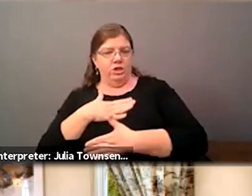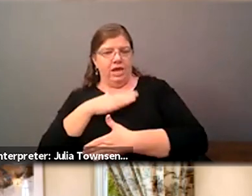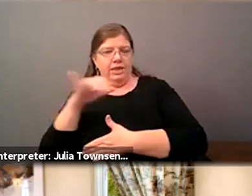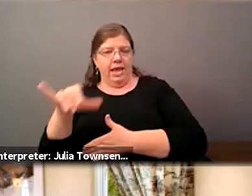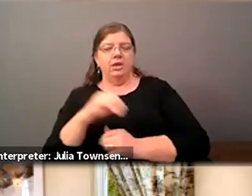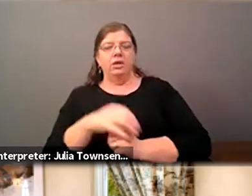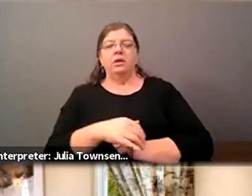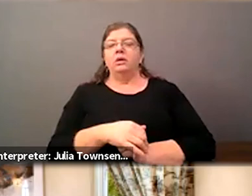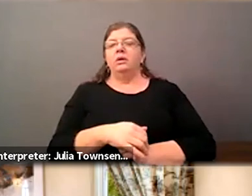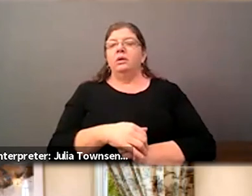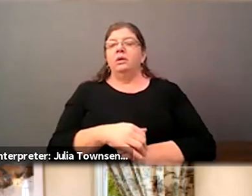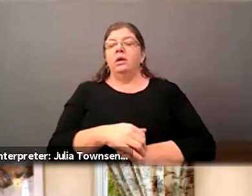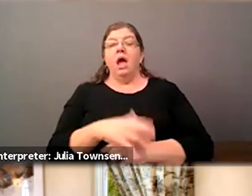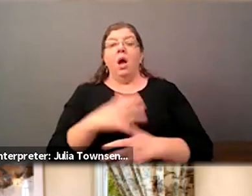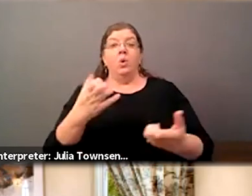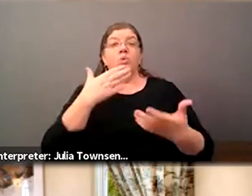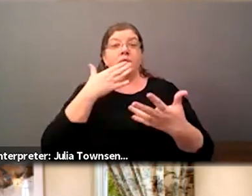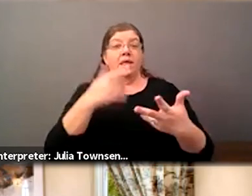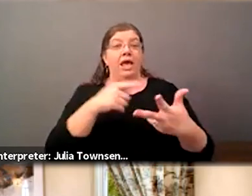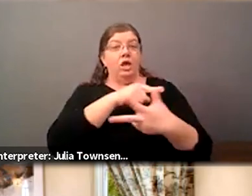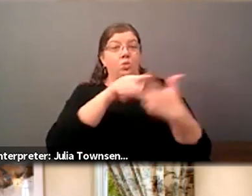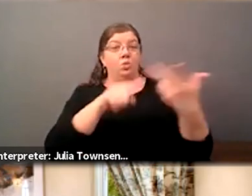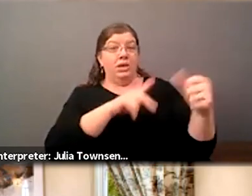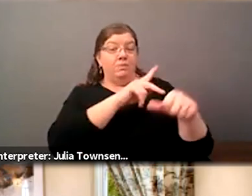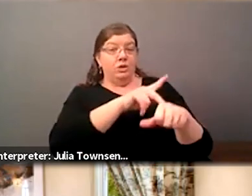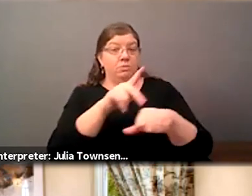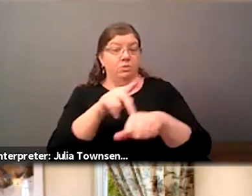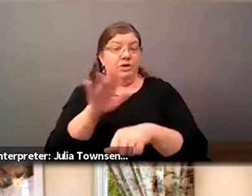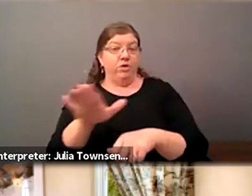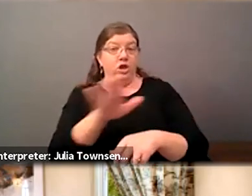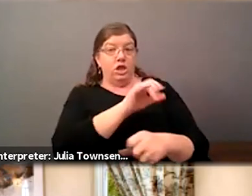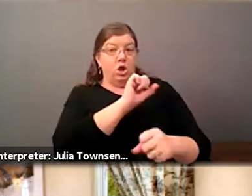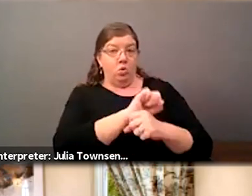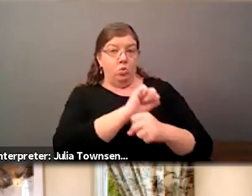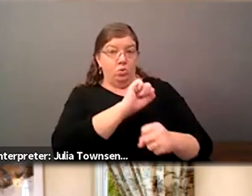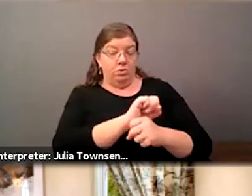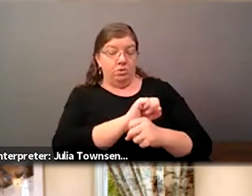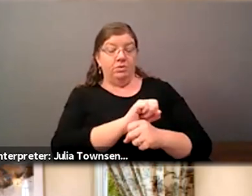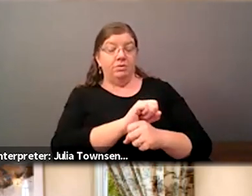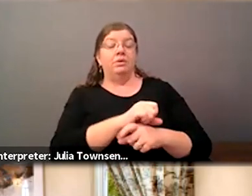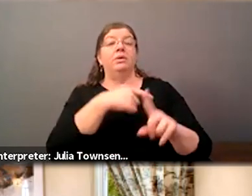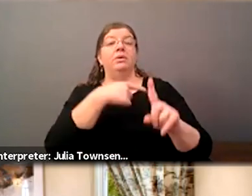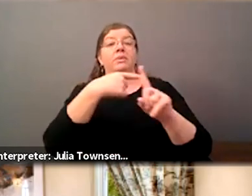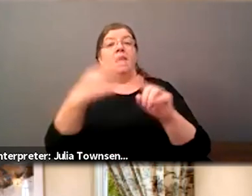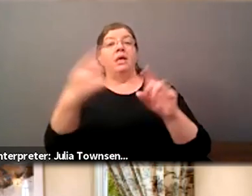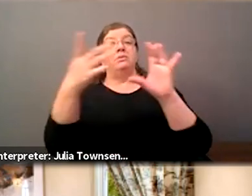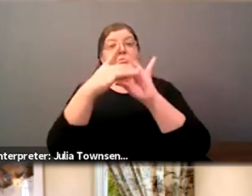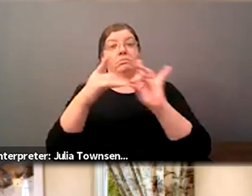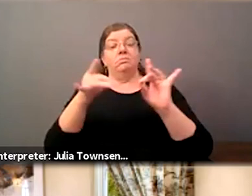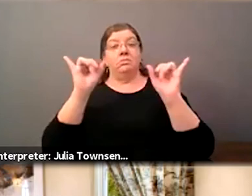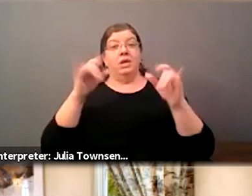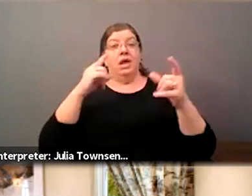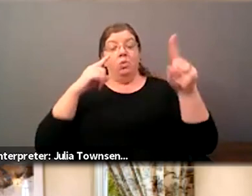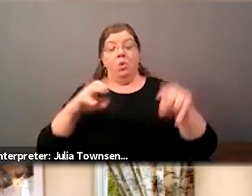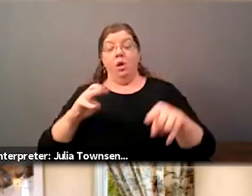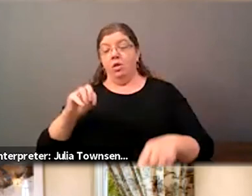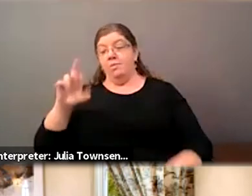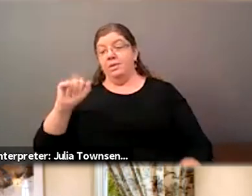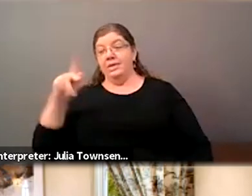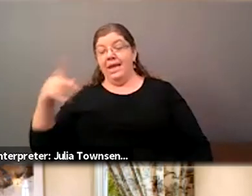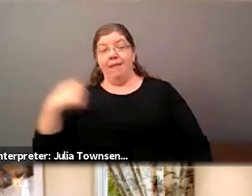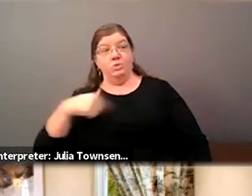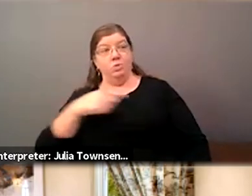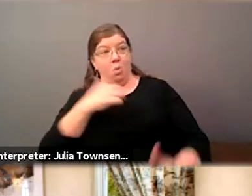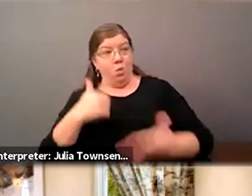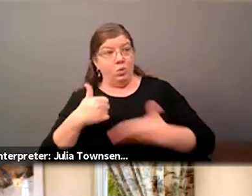to thank the principals for their work and also to echo what ms capp said we are here to help you when